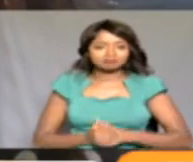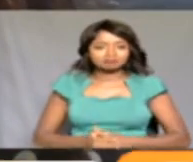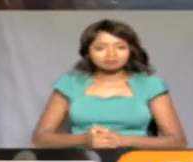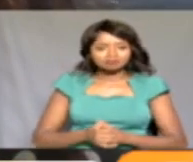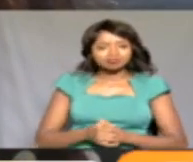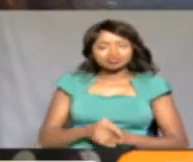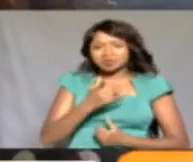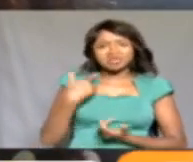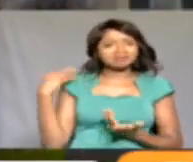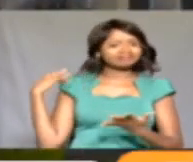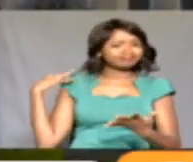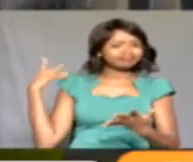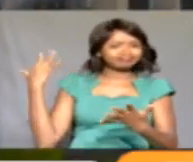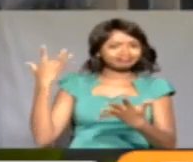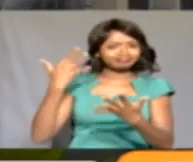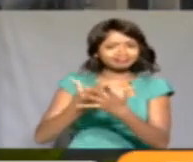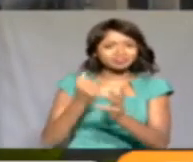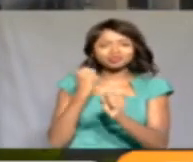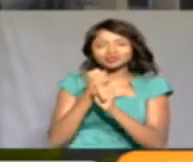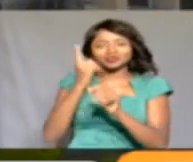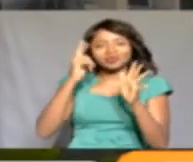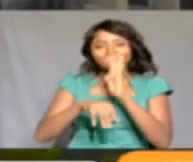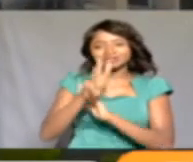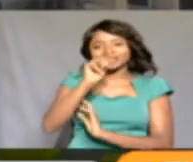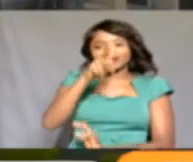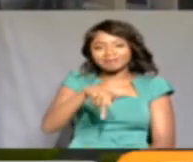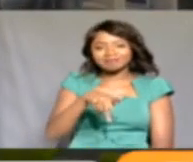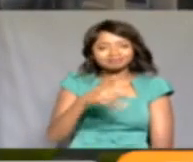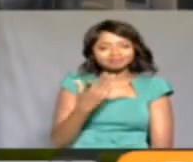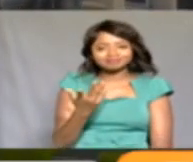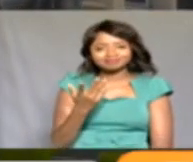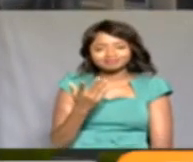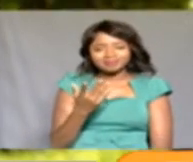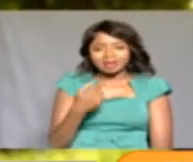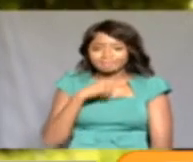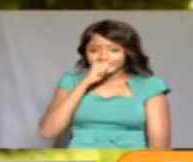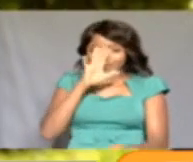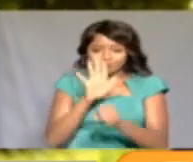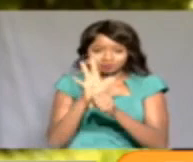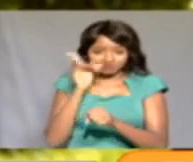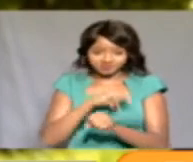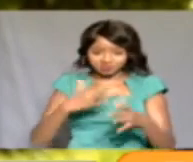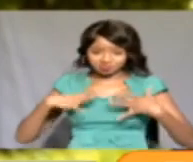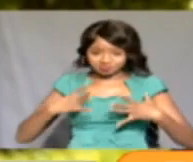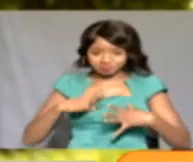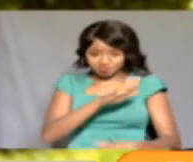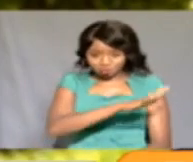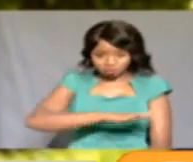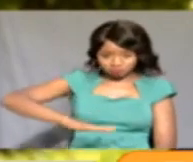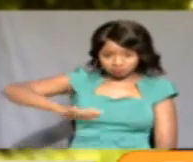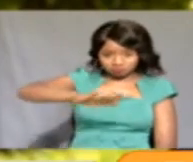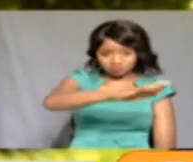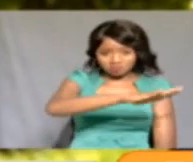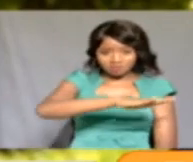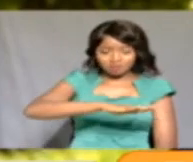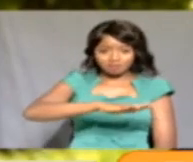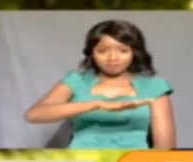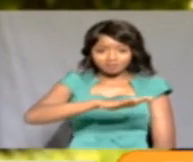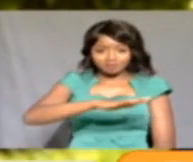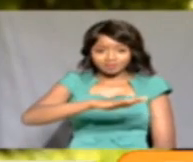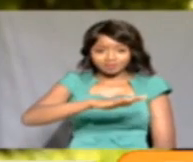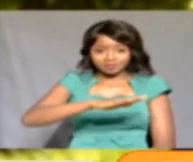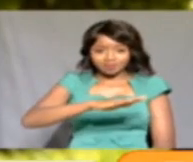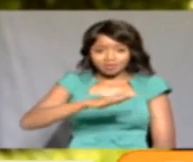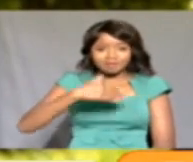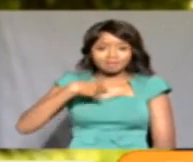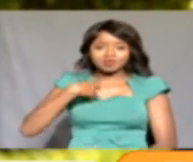he been up to as Member of Parliament Igembe South? I had promised that I will just go and seek a